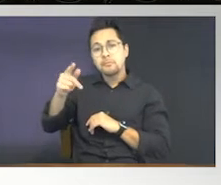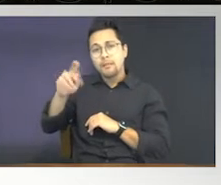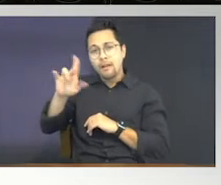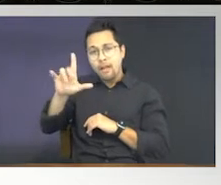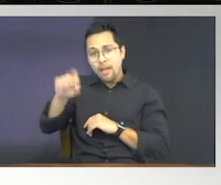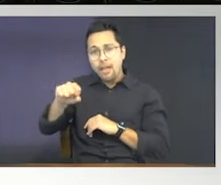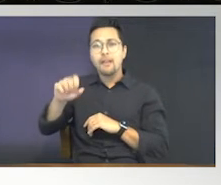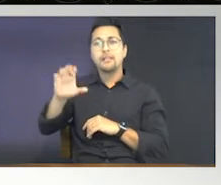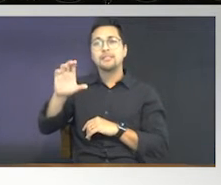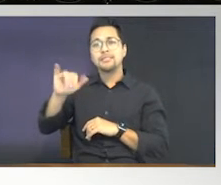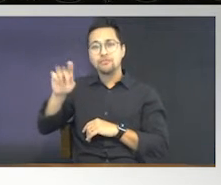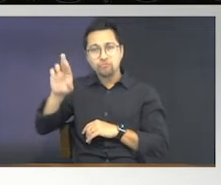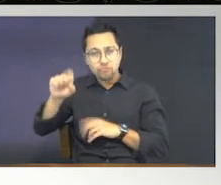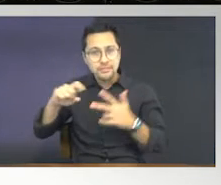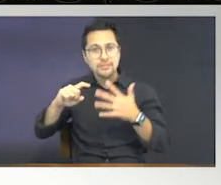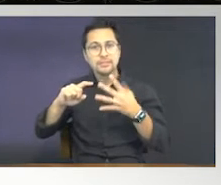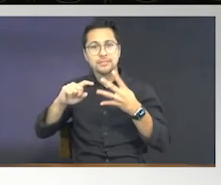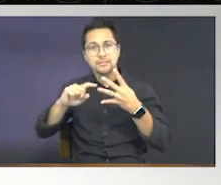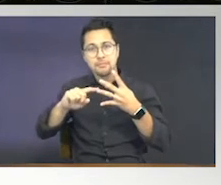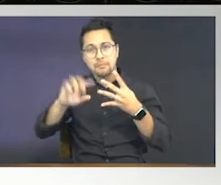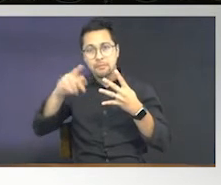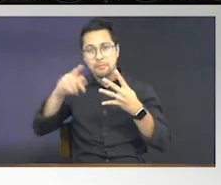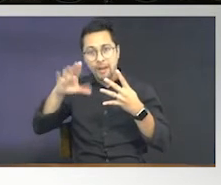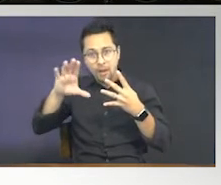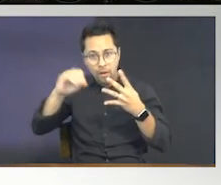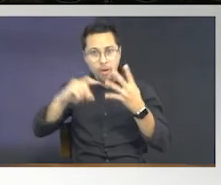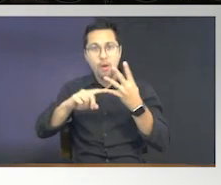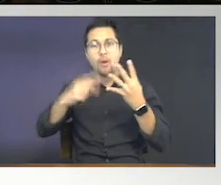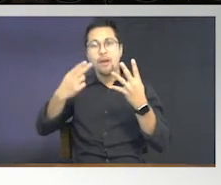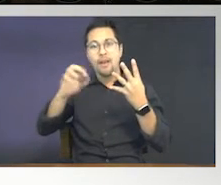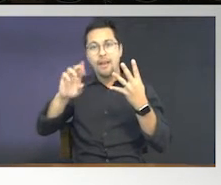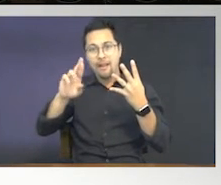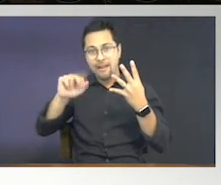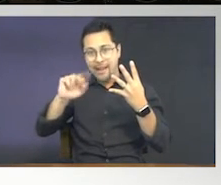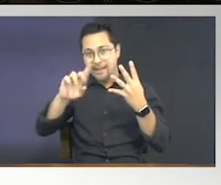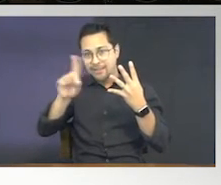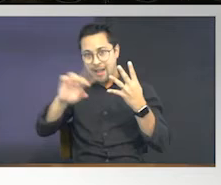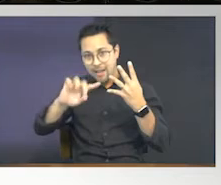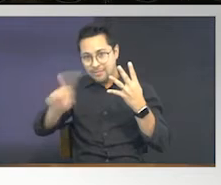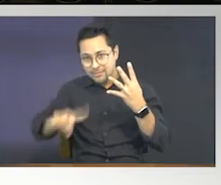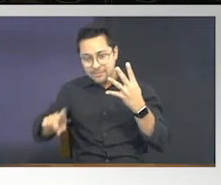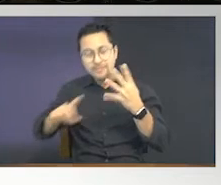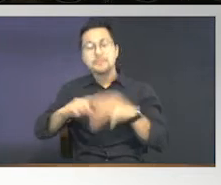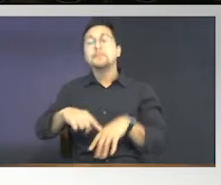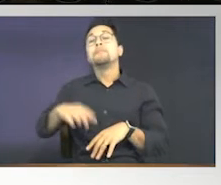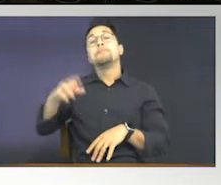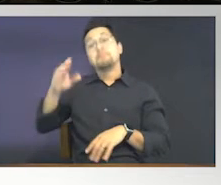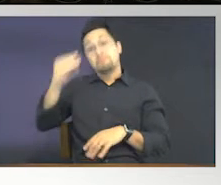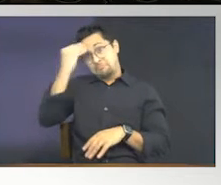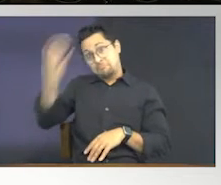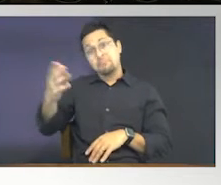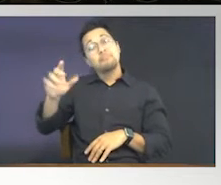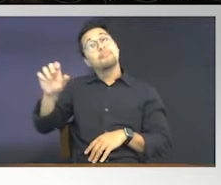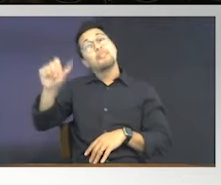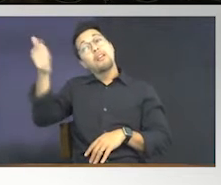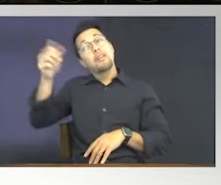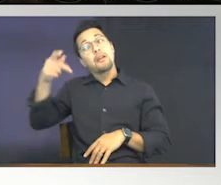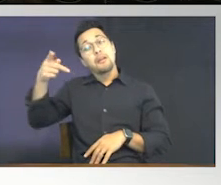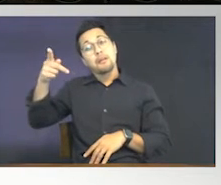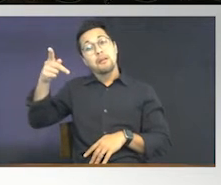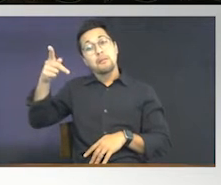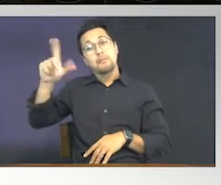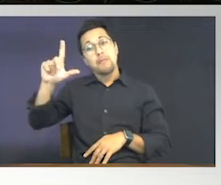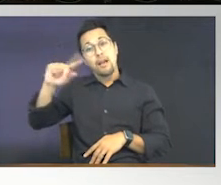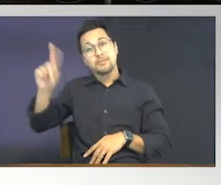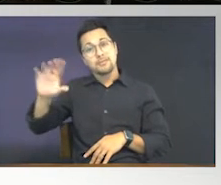County. And footnote, right after this presentation in the Plaza Ballroom, I have another presentation with a lot